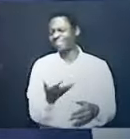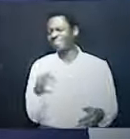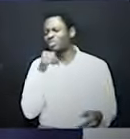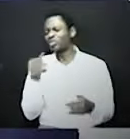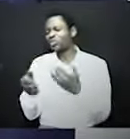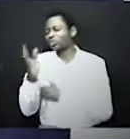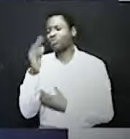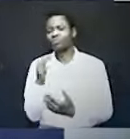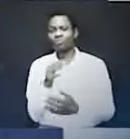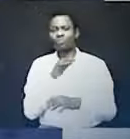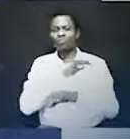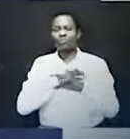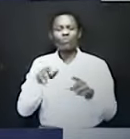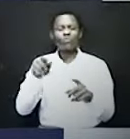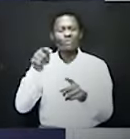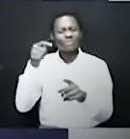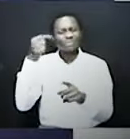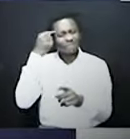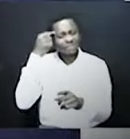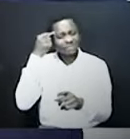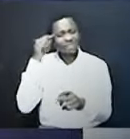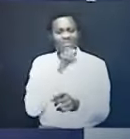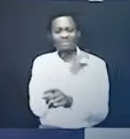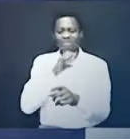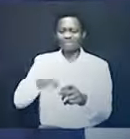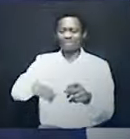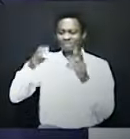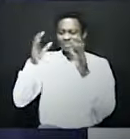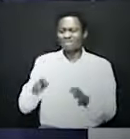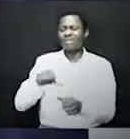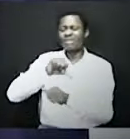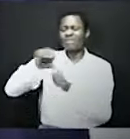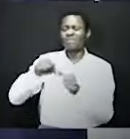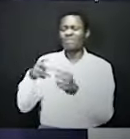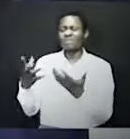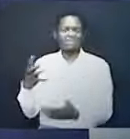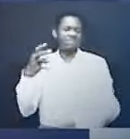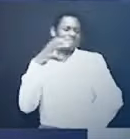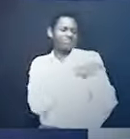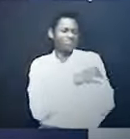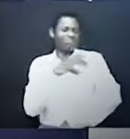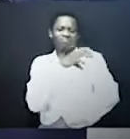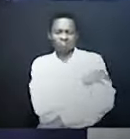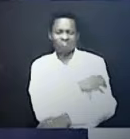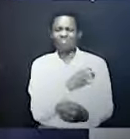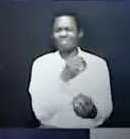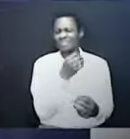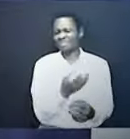reduce Christianity to mantles. Yeah, to